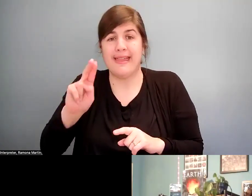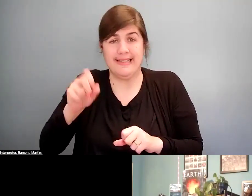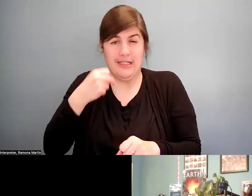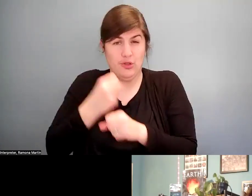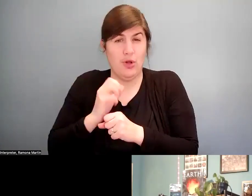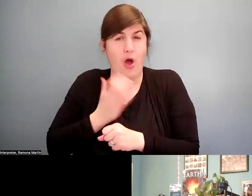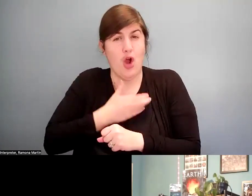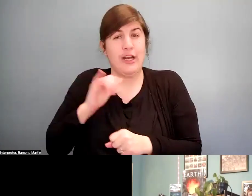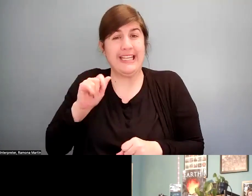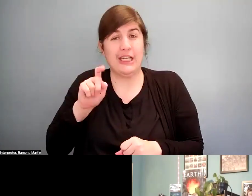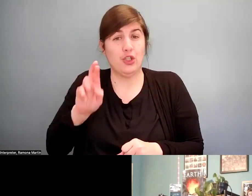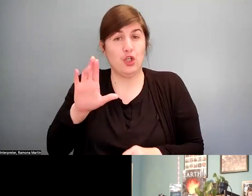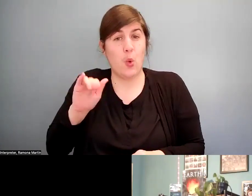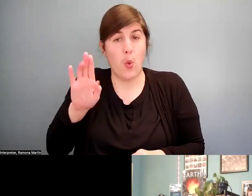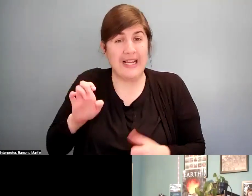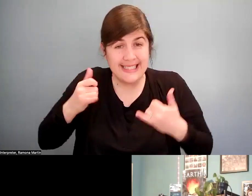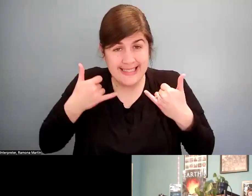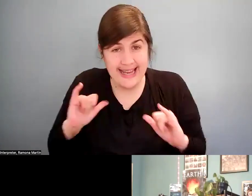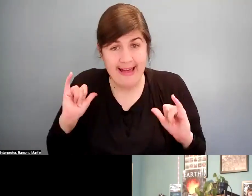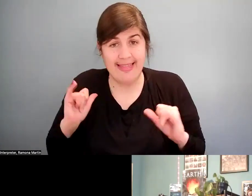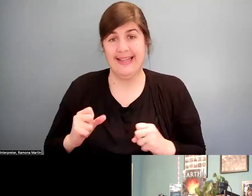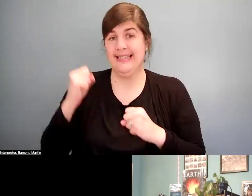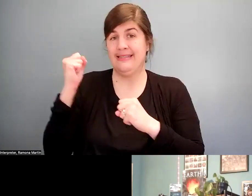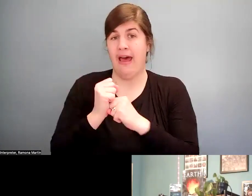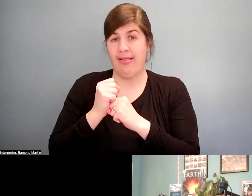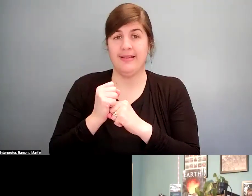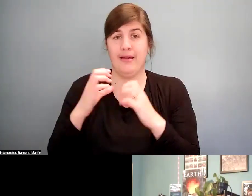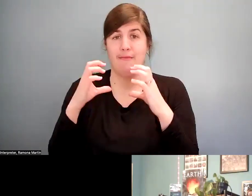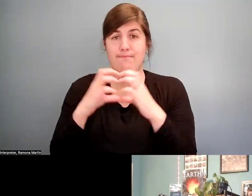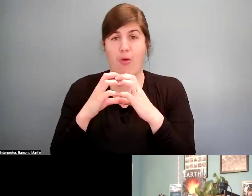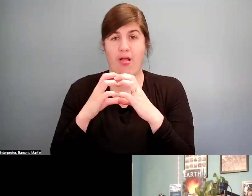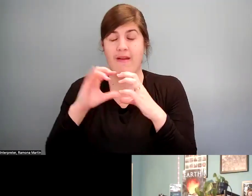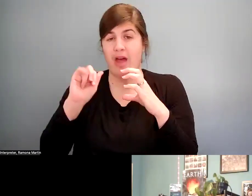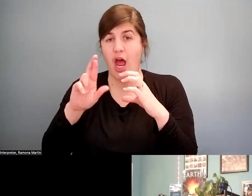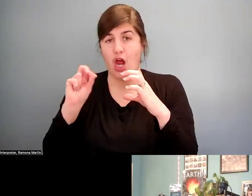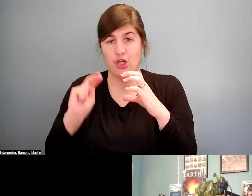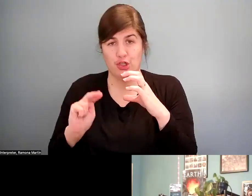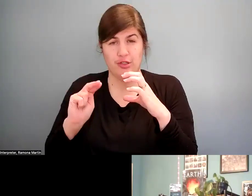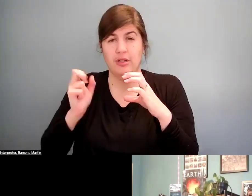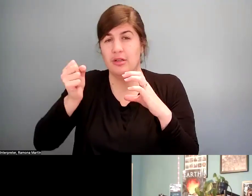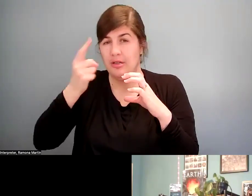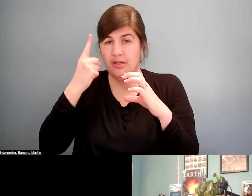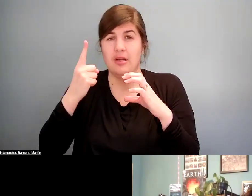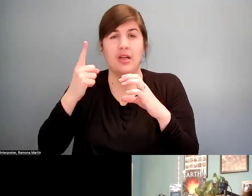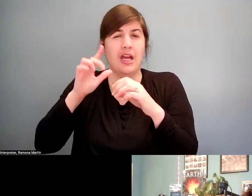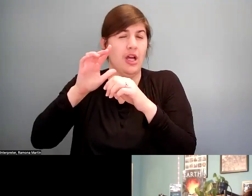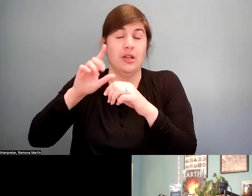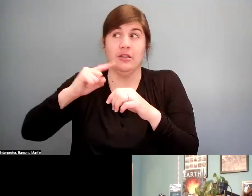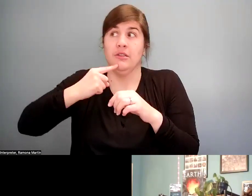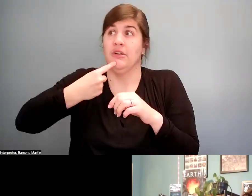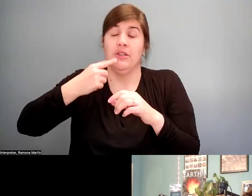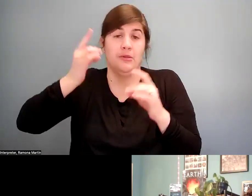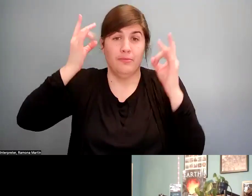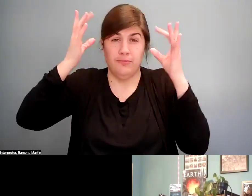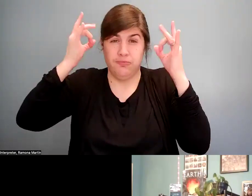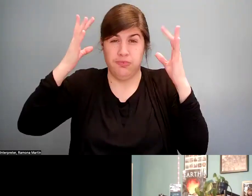inner core, is still a solid ball of iron, but it's at incredible pressure, but it's at